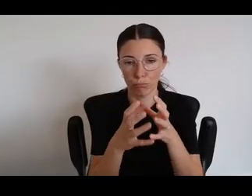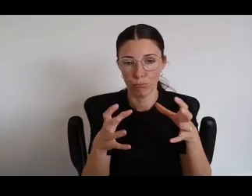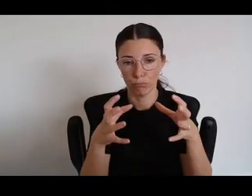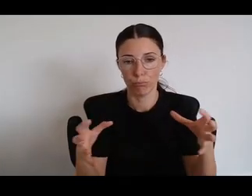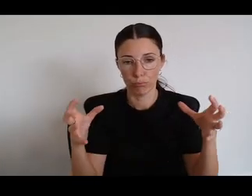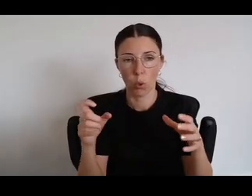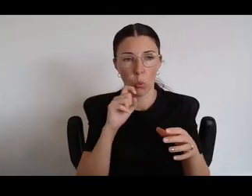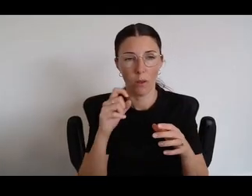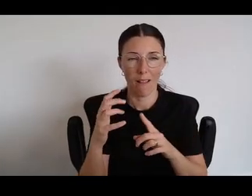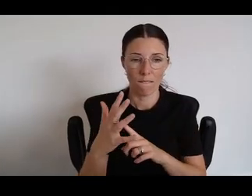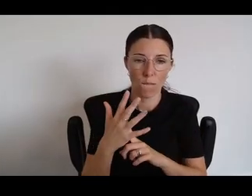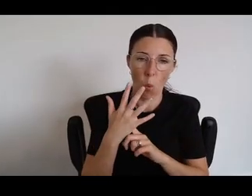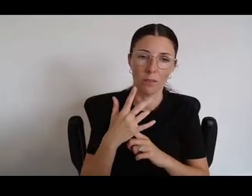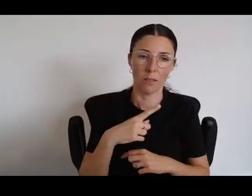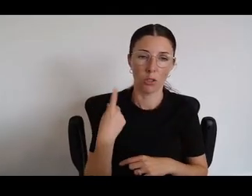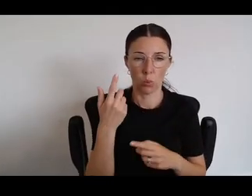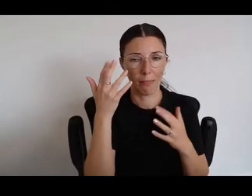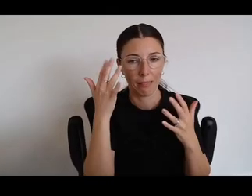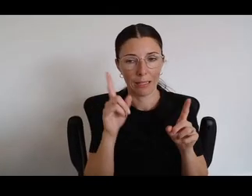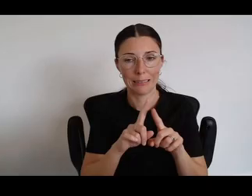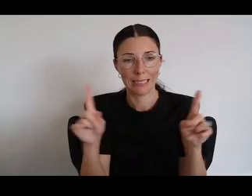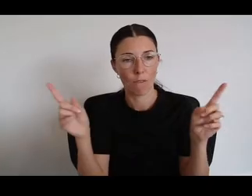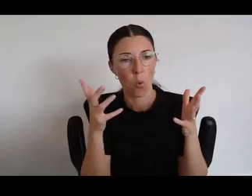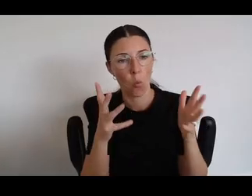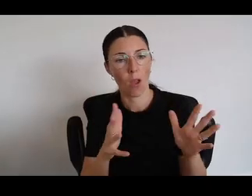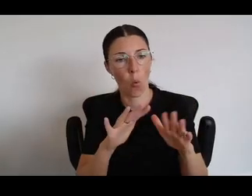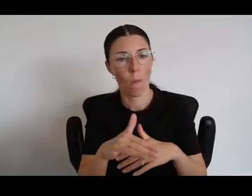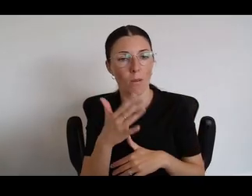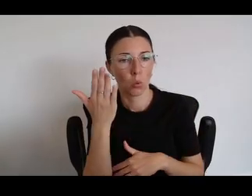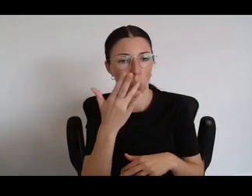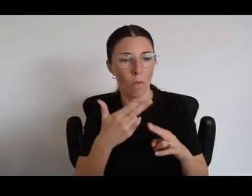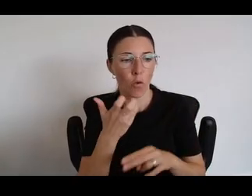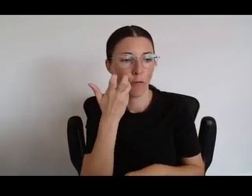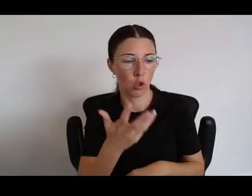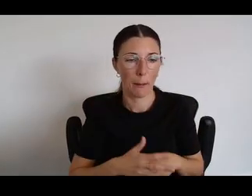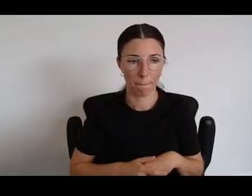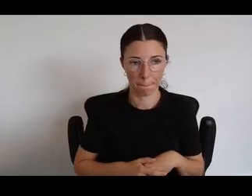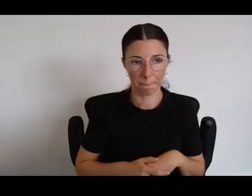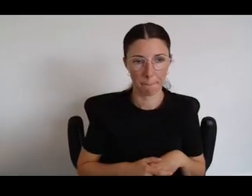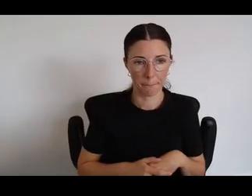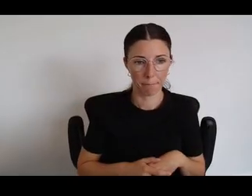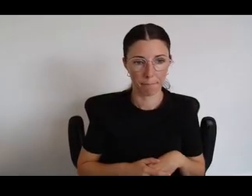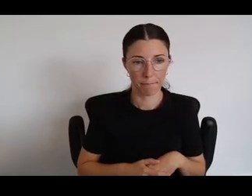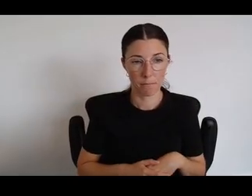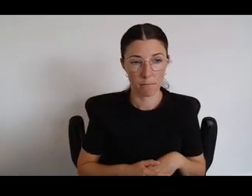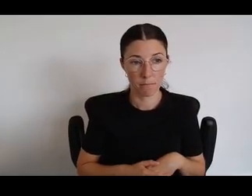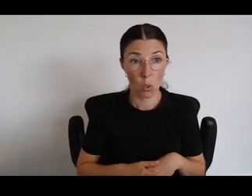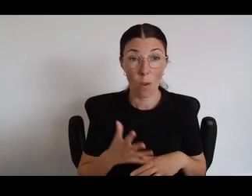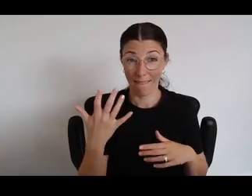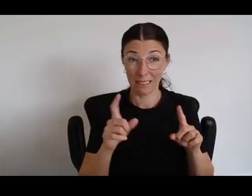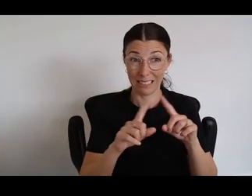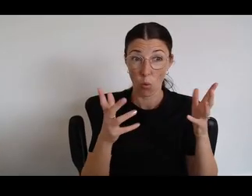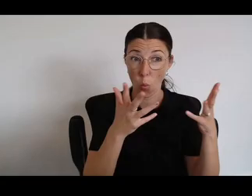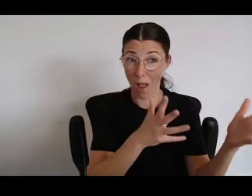differently about what school could be in the future. So this new paradigm, there are different ways to do this, and this is just